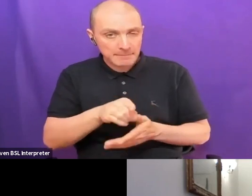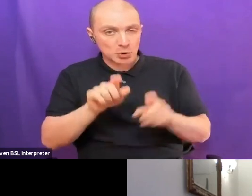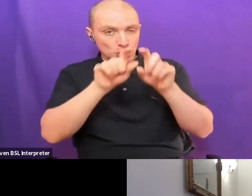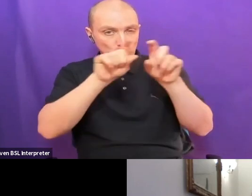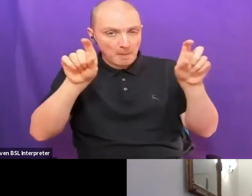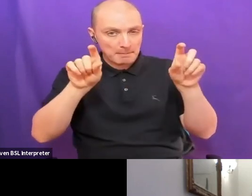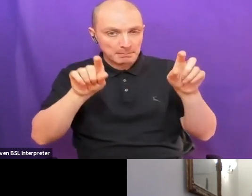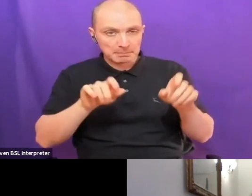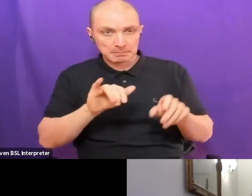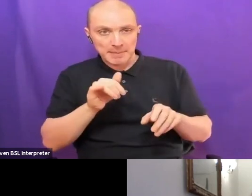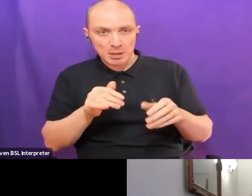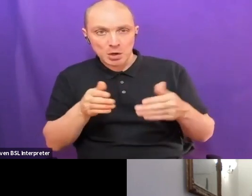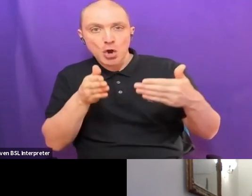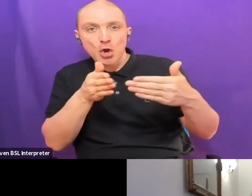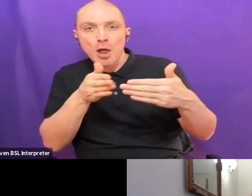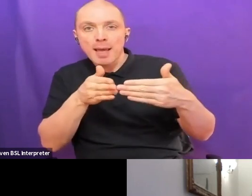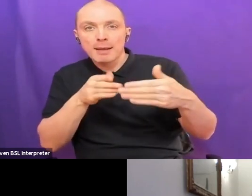perhaps underrated